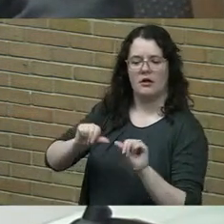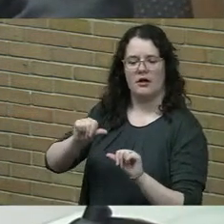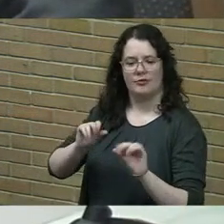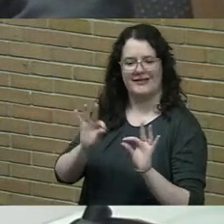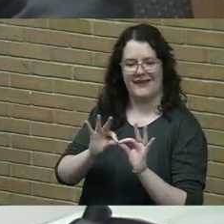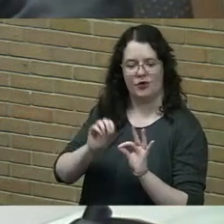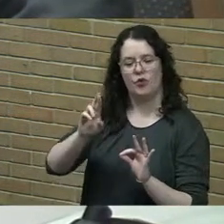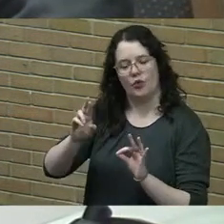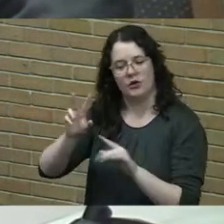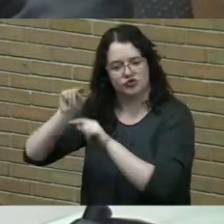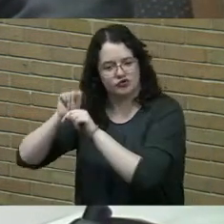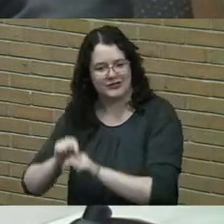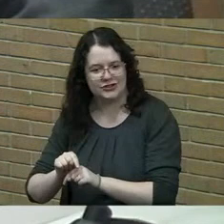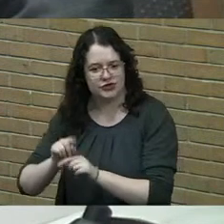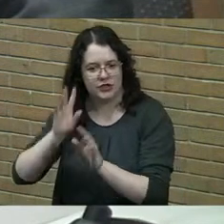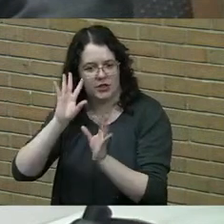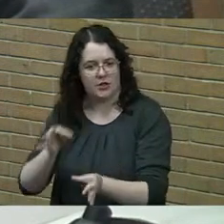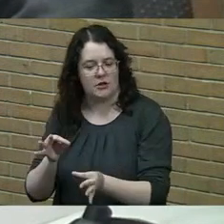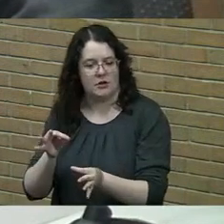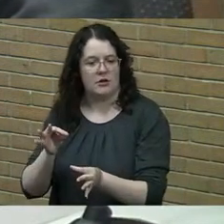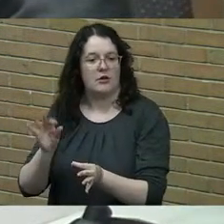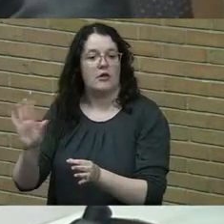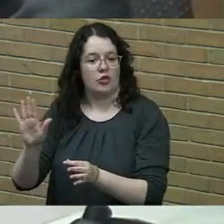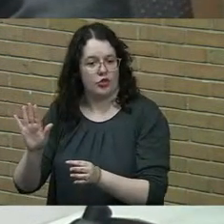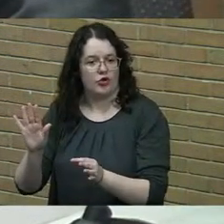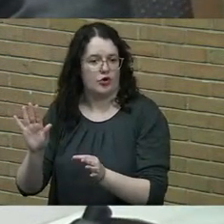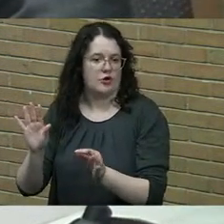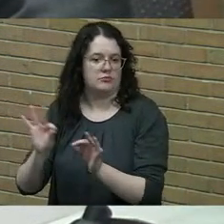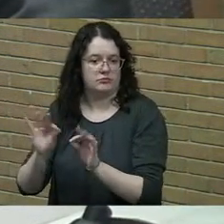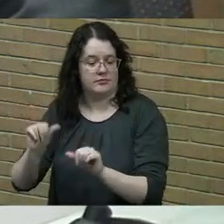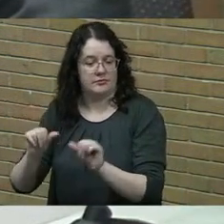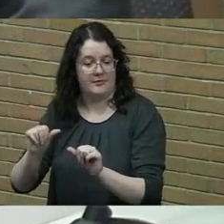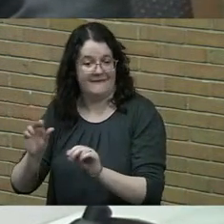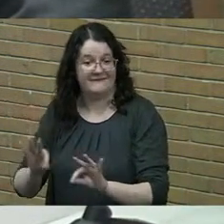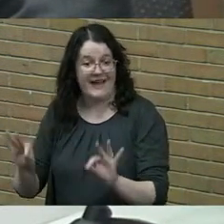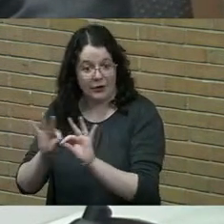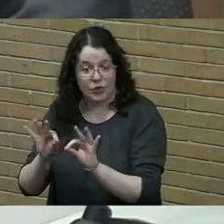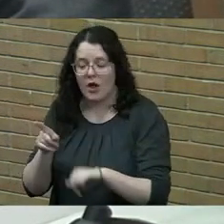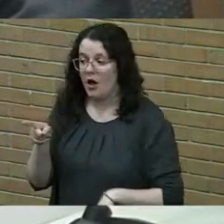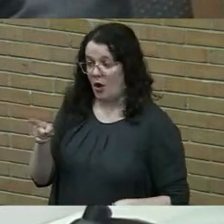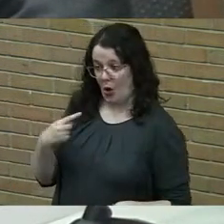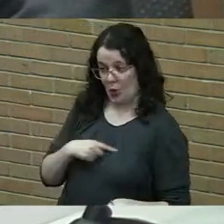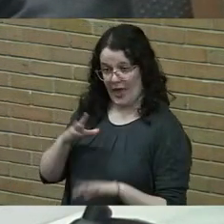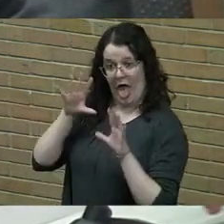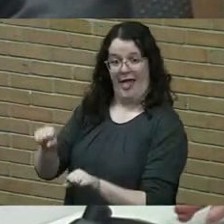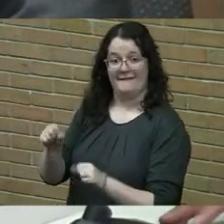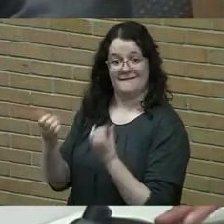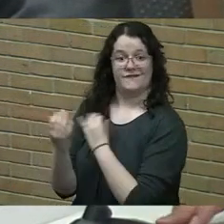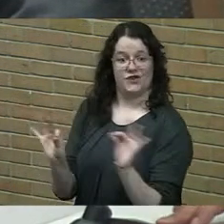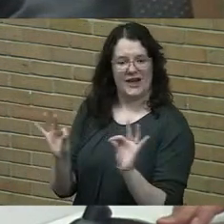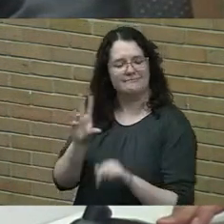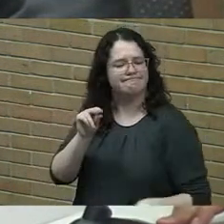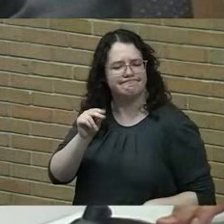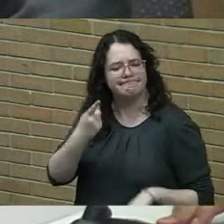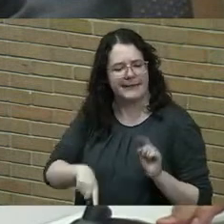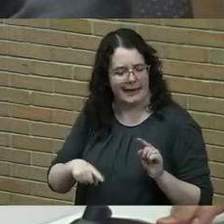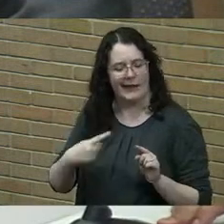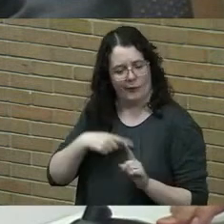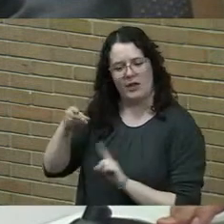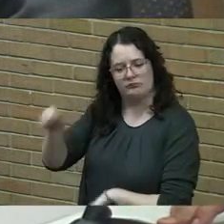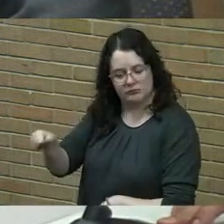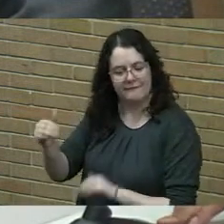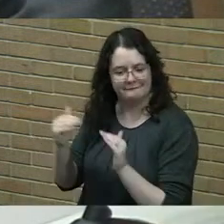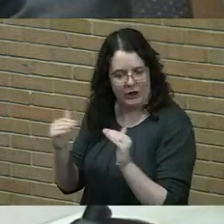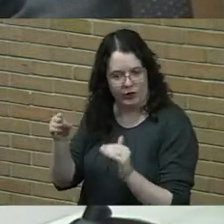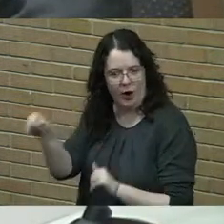appraised value. We don't take their property. We can't take their property for free. They are fairly compensated. But right now, there